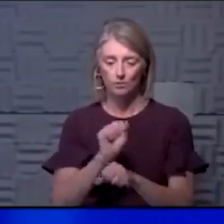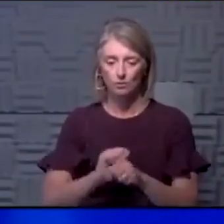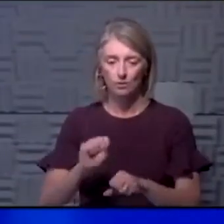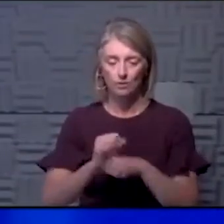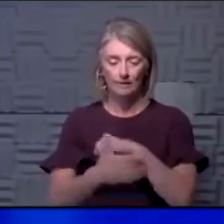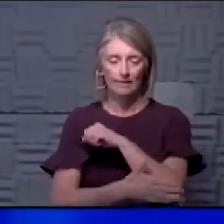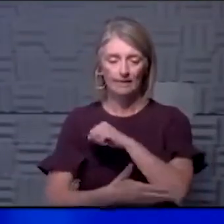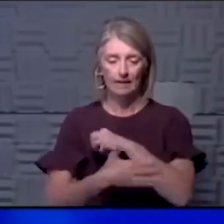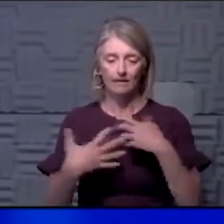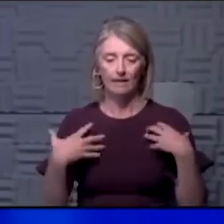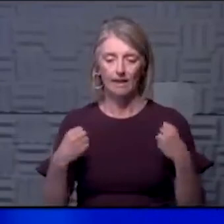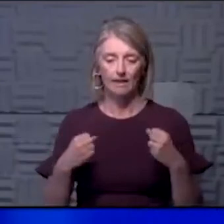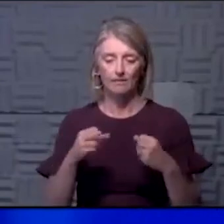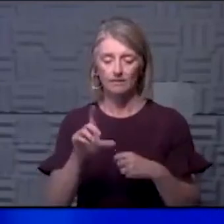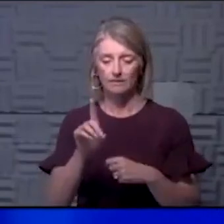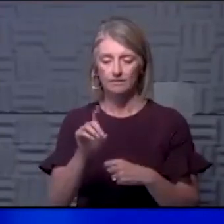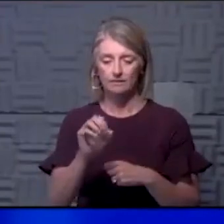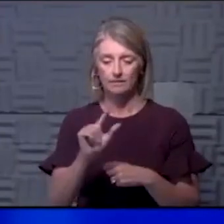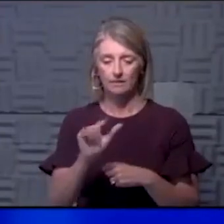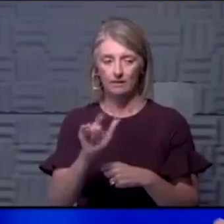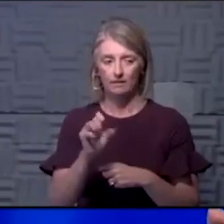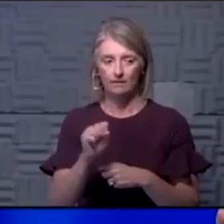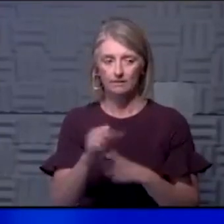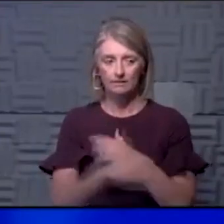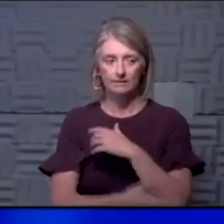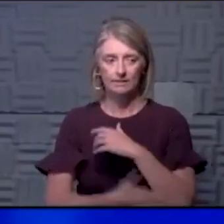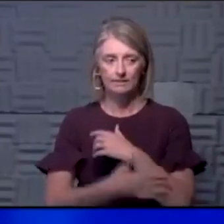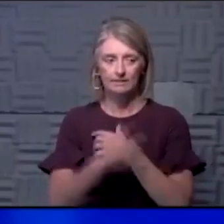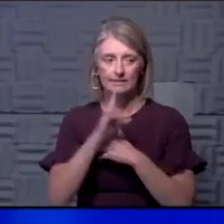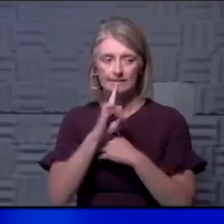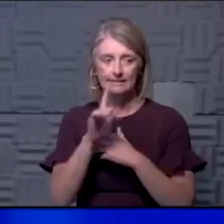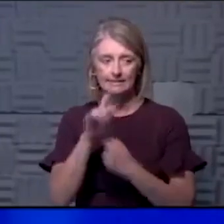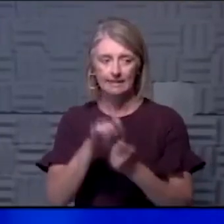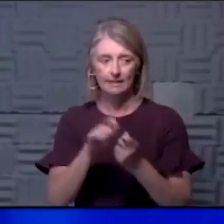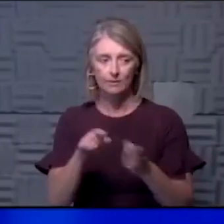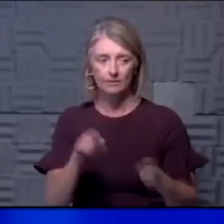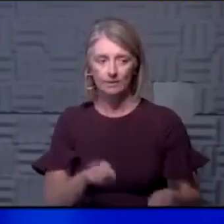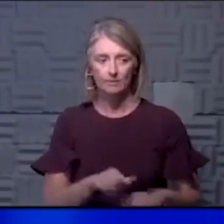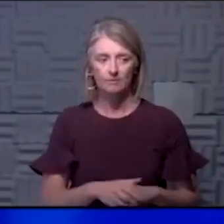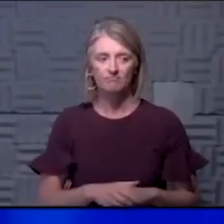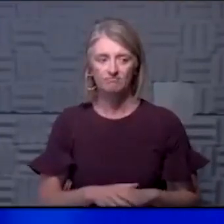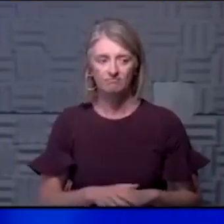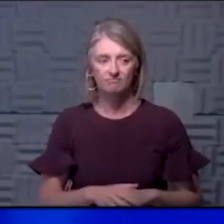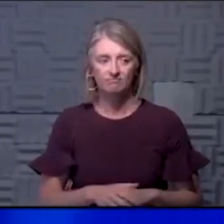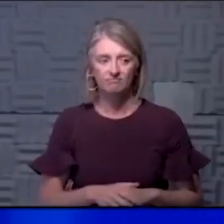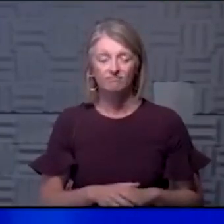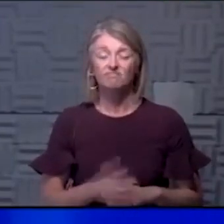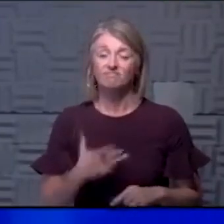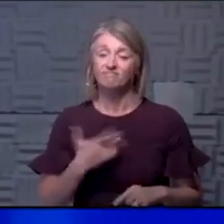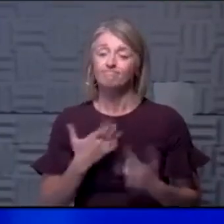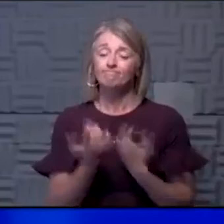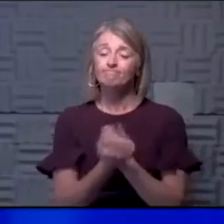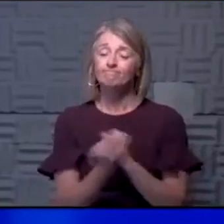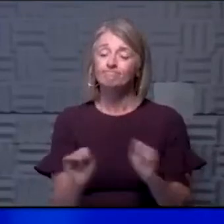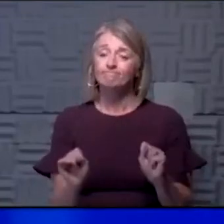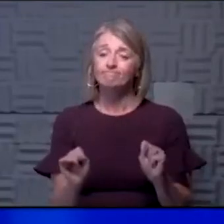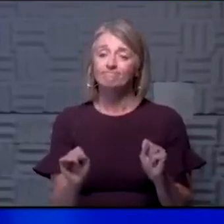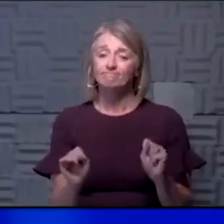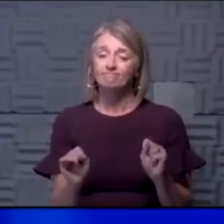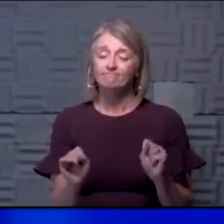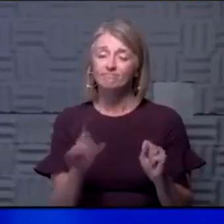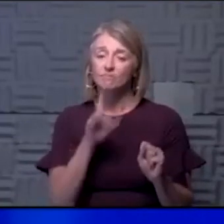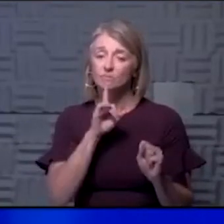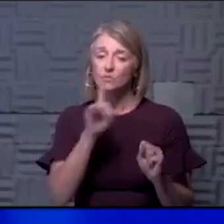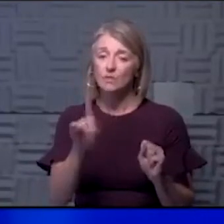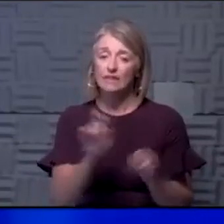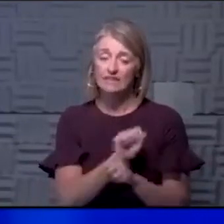health department in Douglas County. I think that's exactly what's happened. And I think that's one of the reasons I feel safe about this. I mean, I think it really